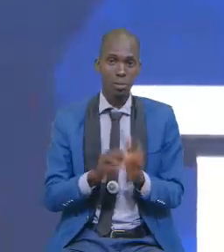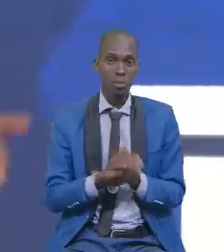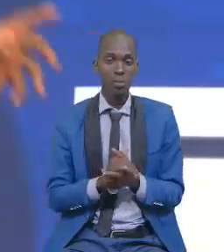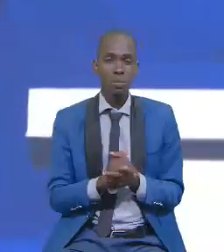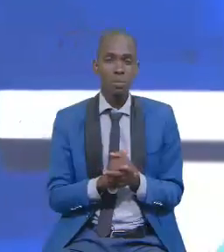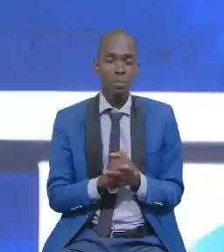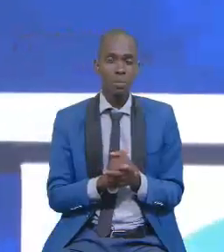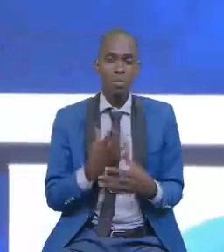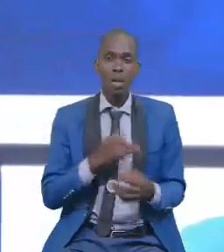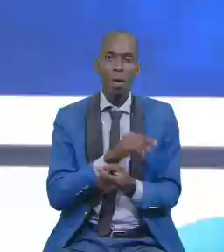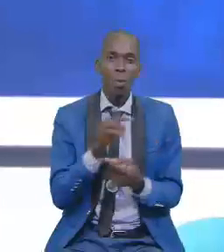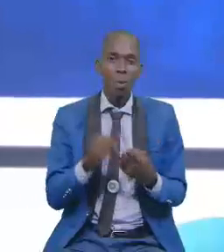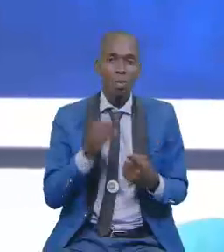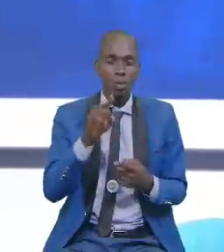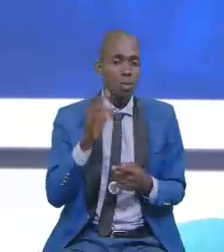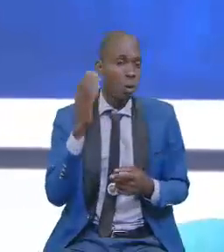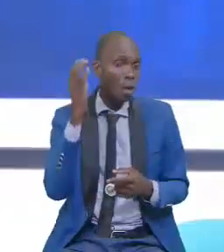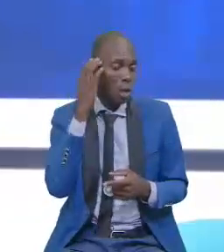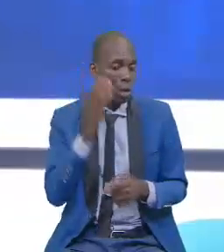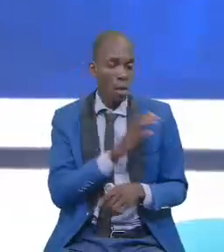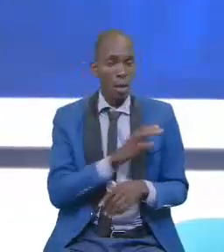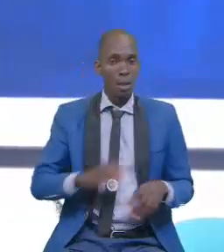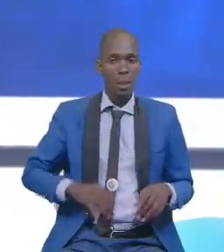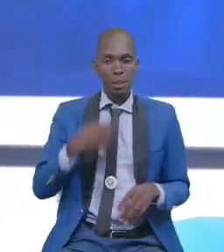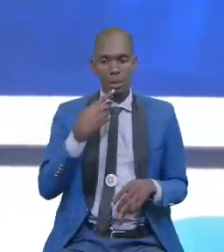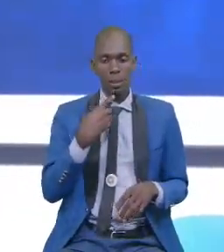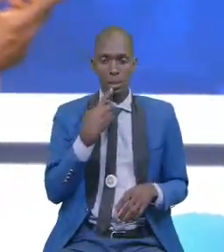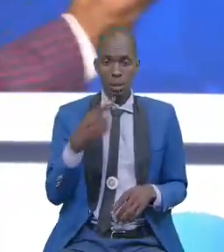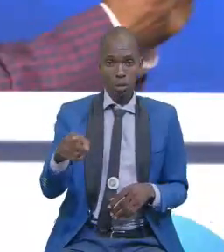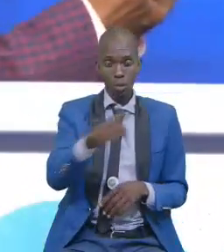And when you hear Christ saying, repent,